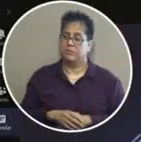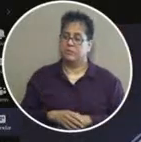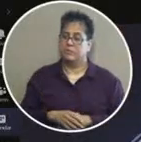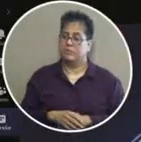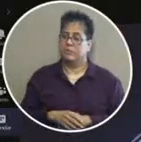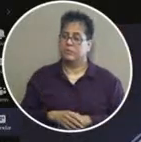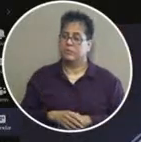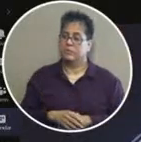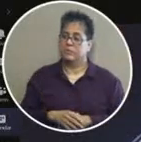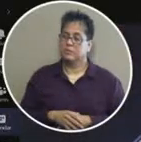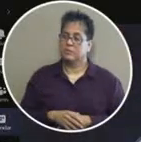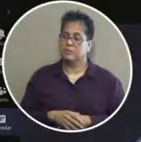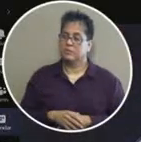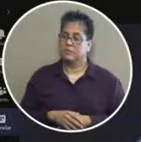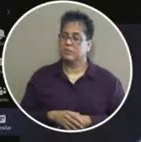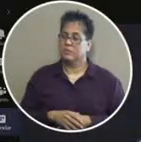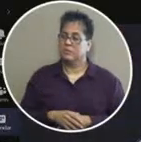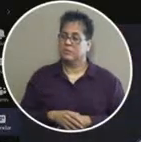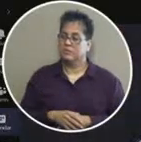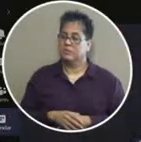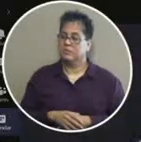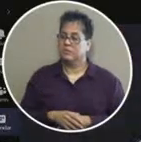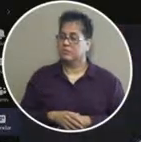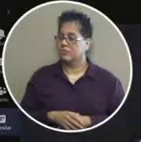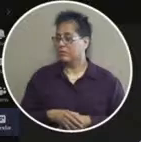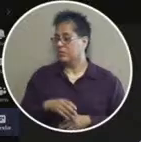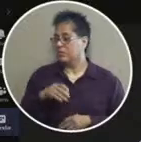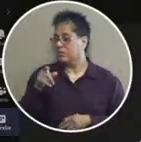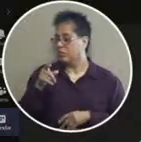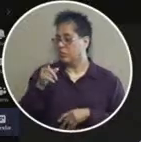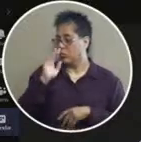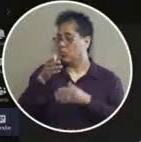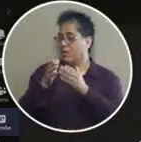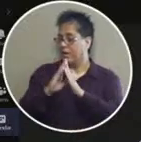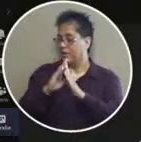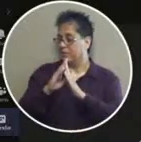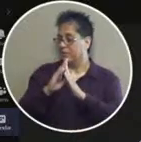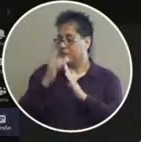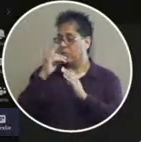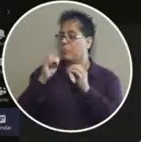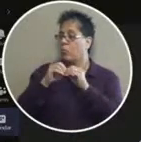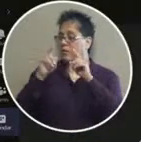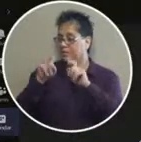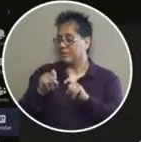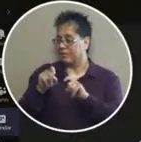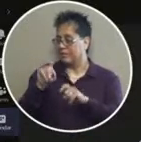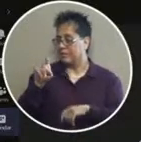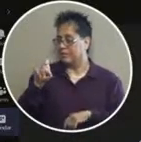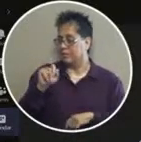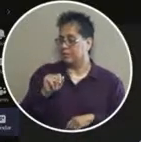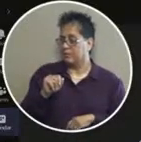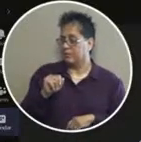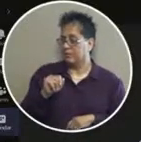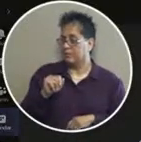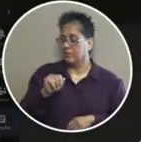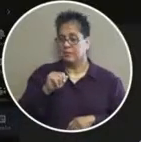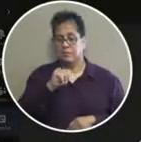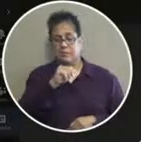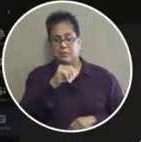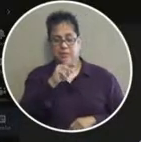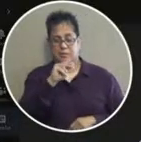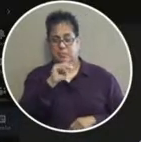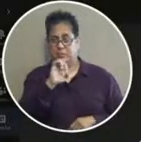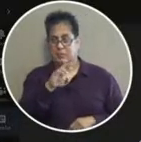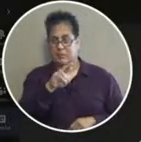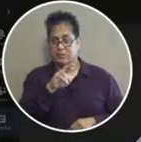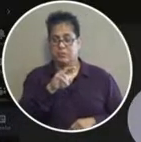Mayor, are you planning on asking the state for additional dates for testing? Peter, if Mayor Pro